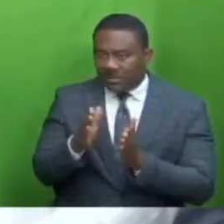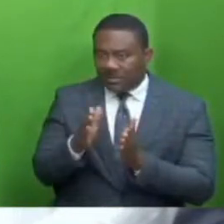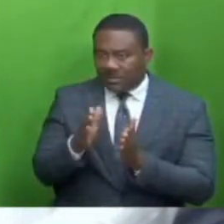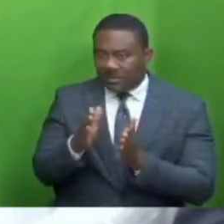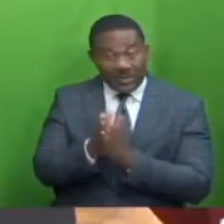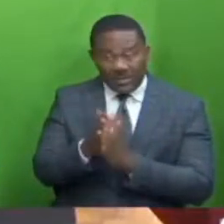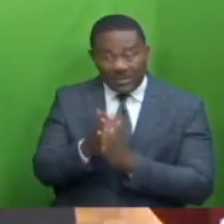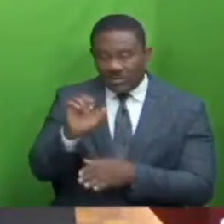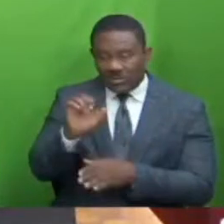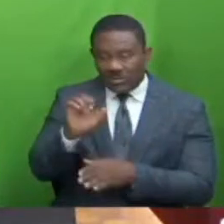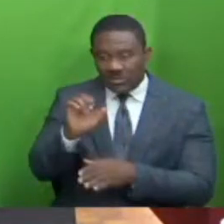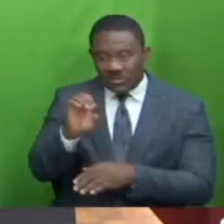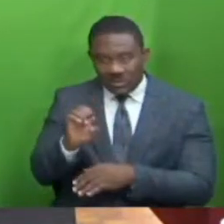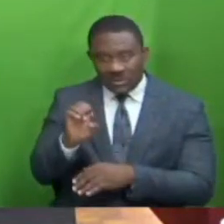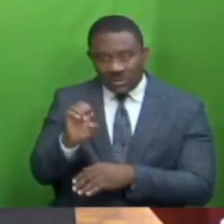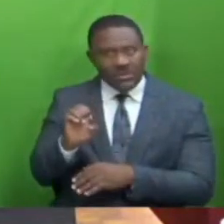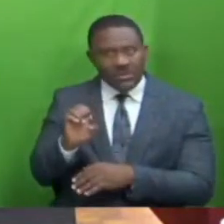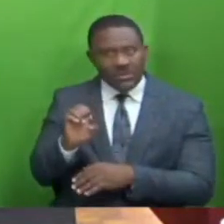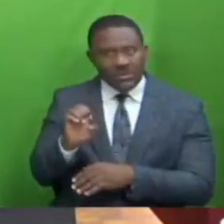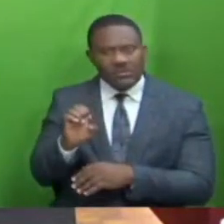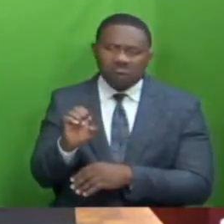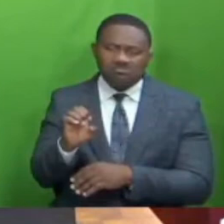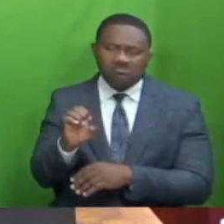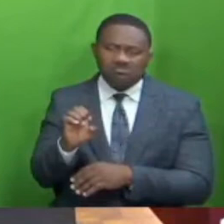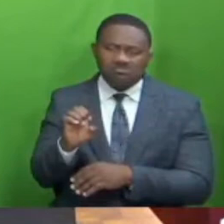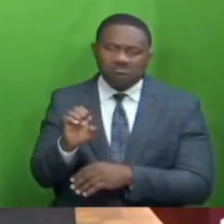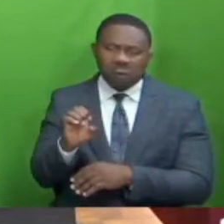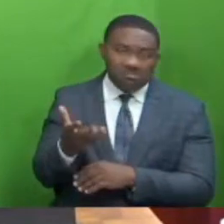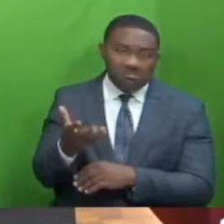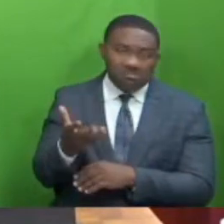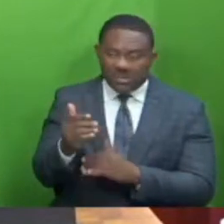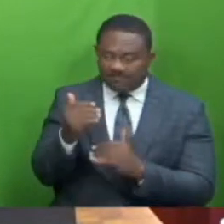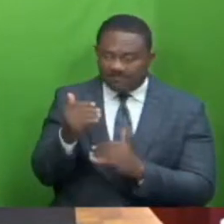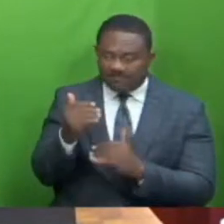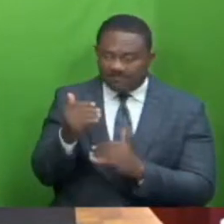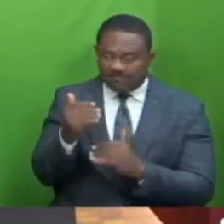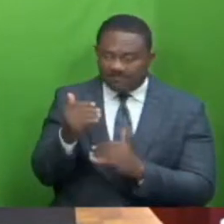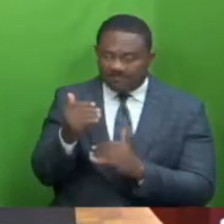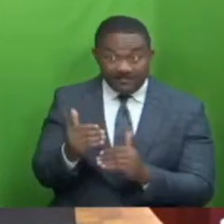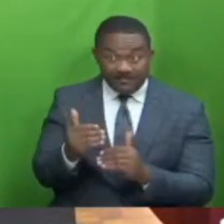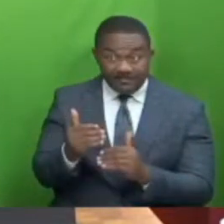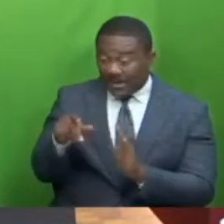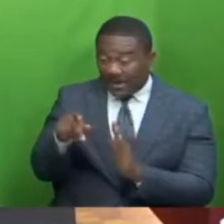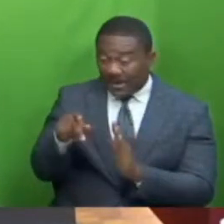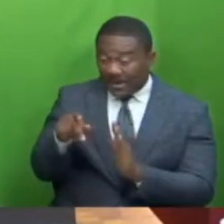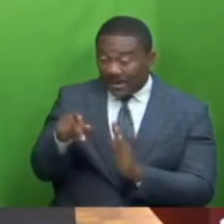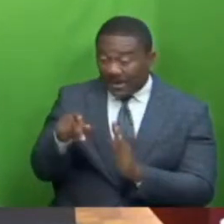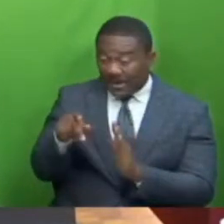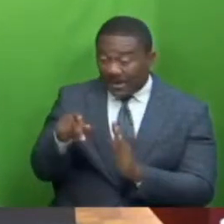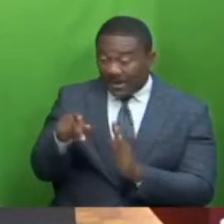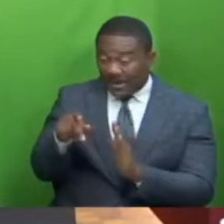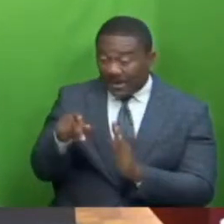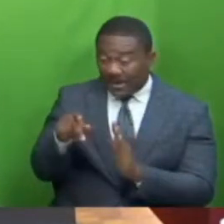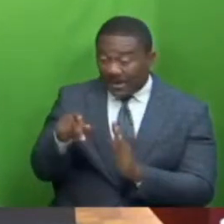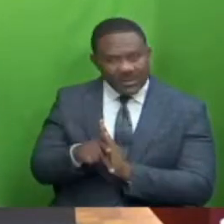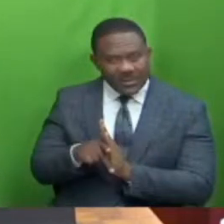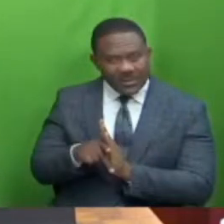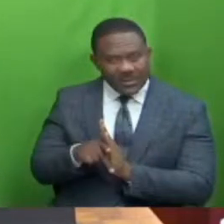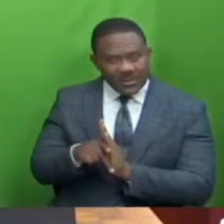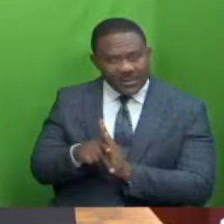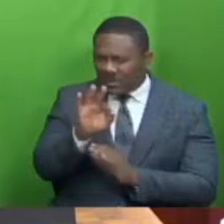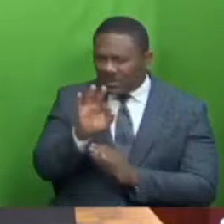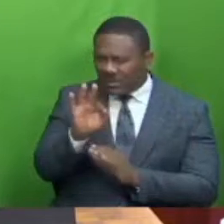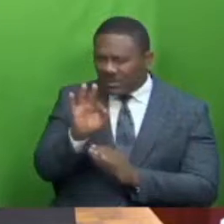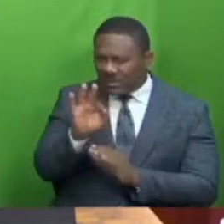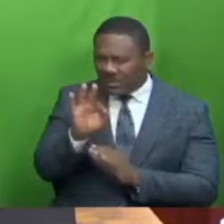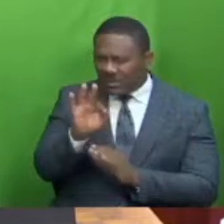across the spectrum of the yield curve, consistent with the tightening policy stance. The 91-day and 182-day Treasury bill